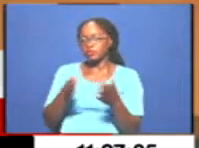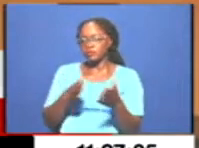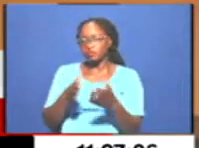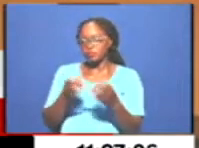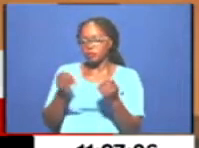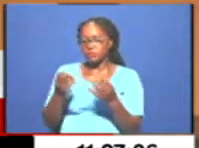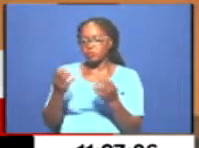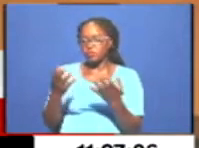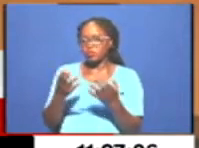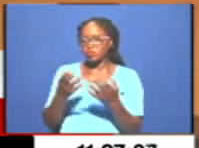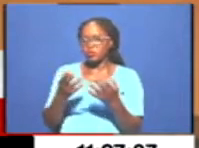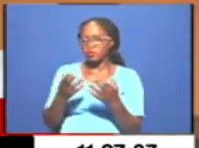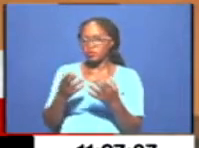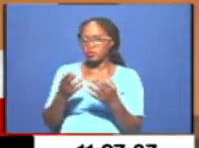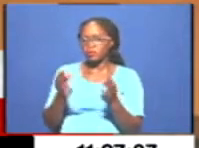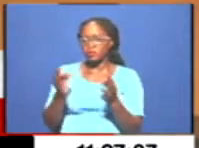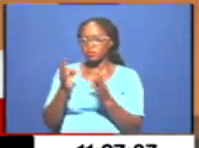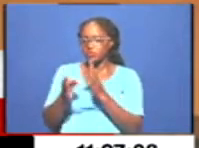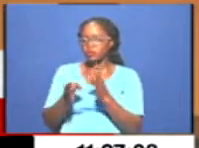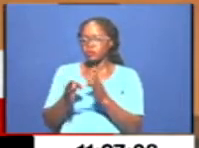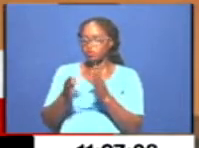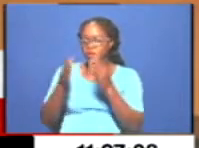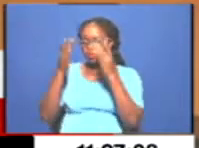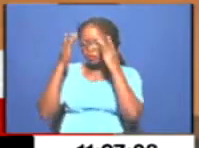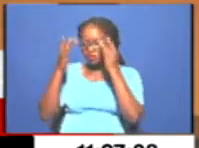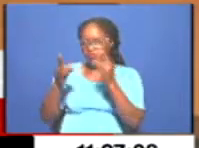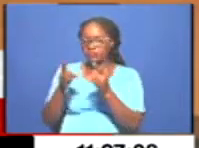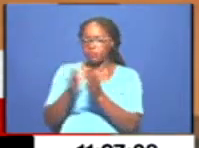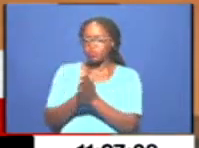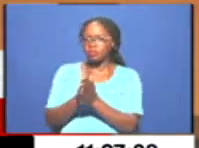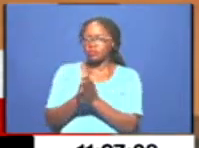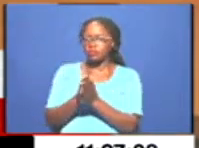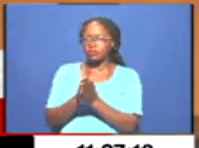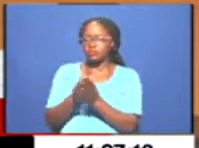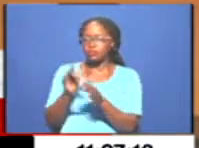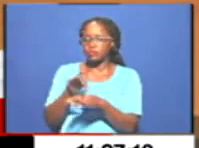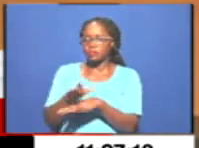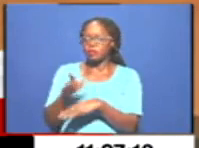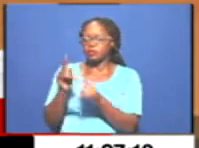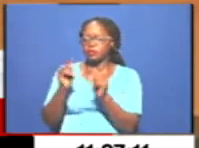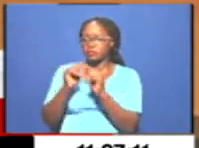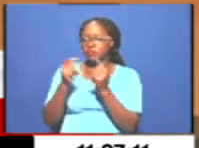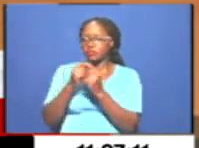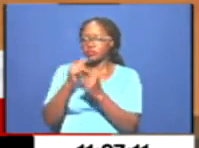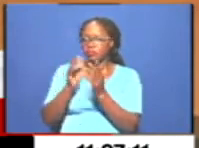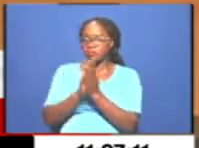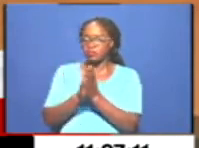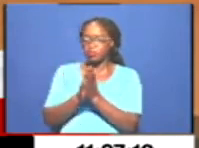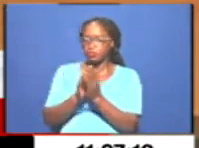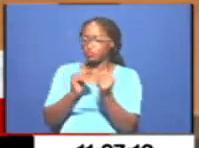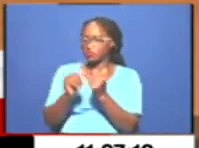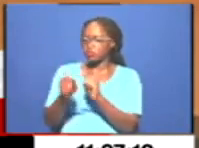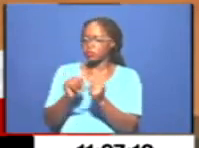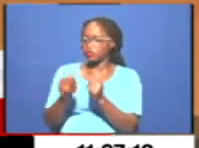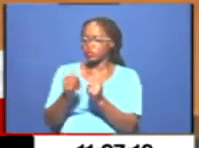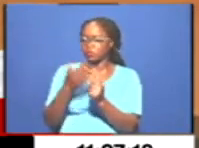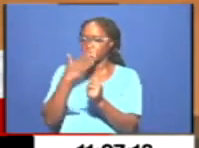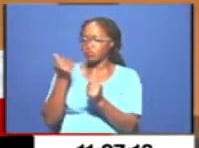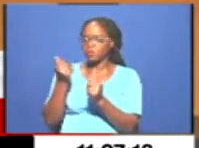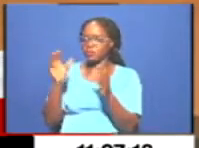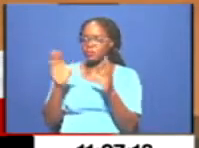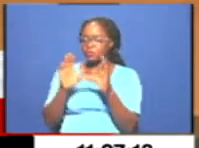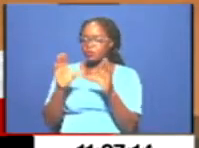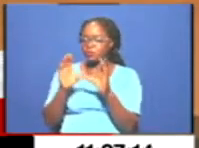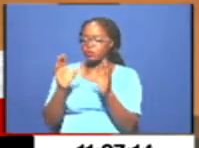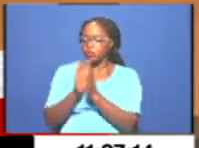So if federations decide they are sending any team for a competition, we hope that they'll be sending the best coaches. We